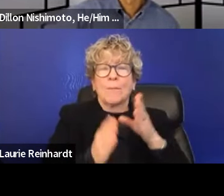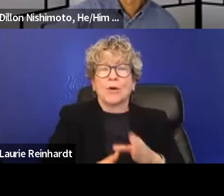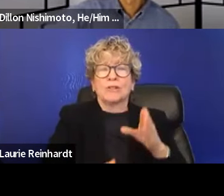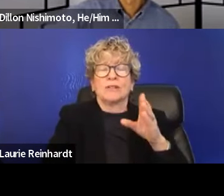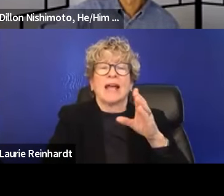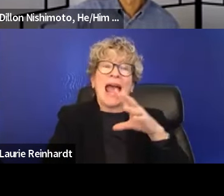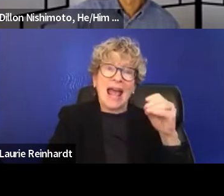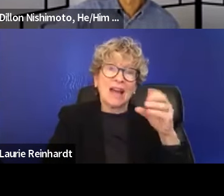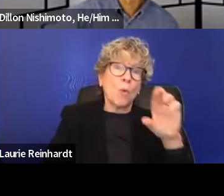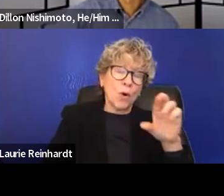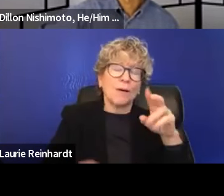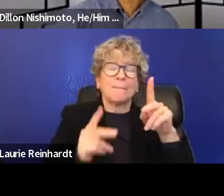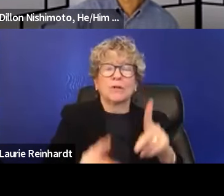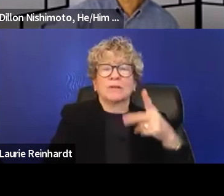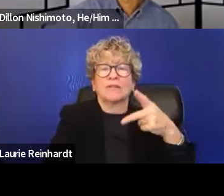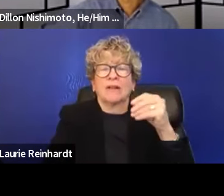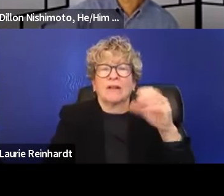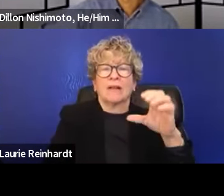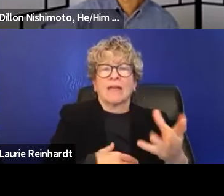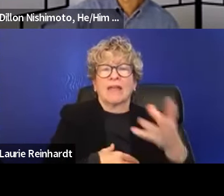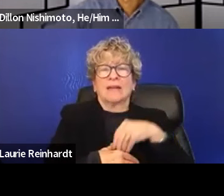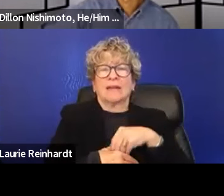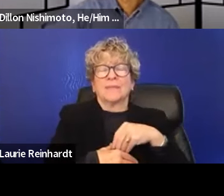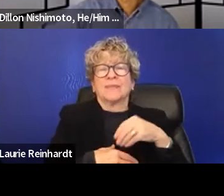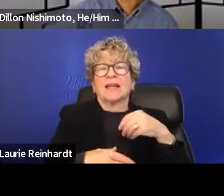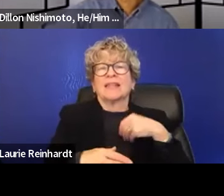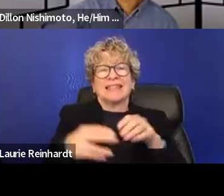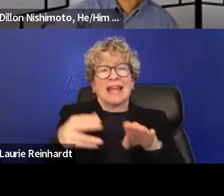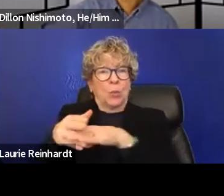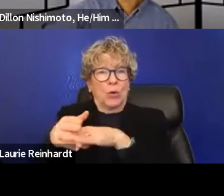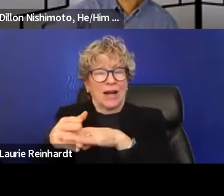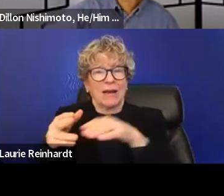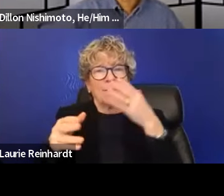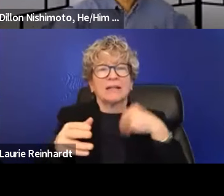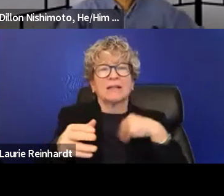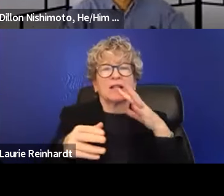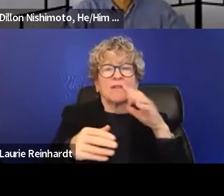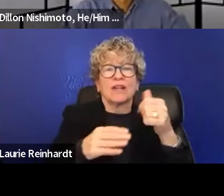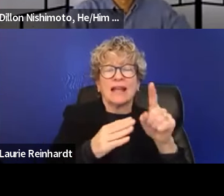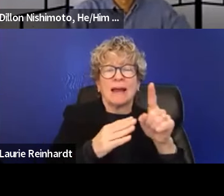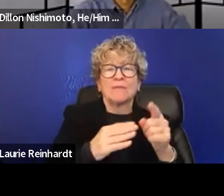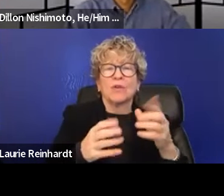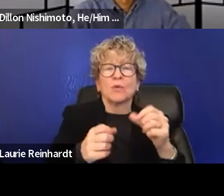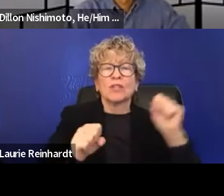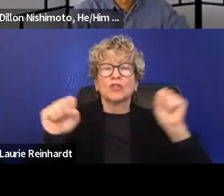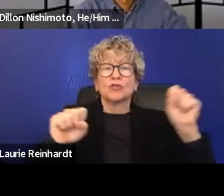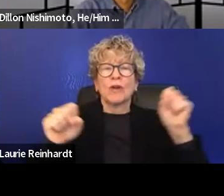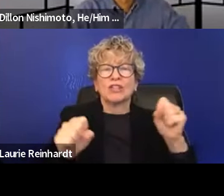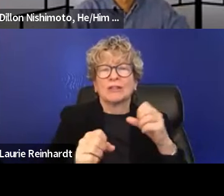who's embraced by trans folks, maybe take a break instead. I'll be talking for about 10 more minutes if you want to stretch and get a